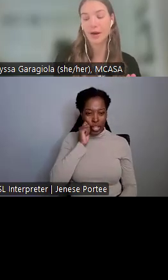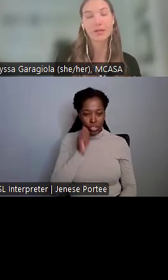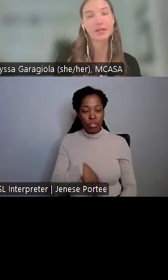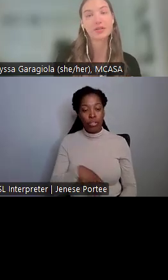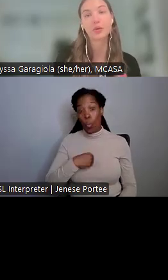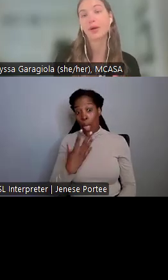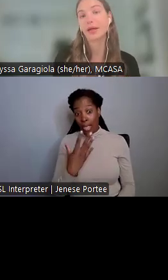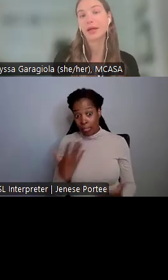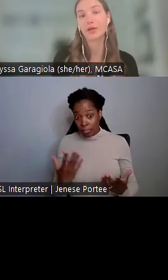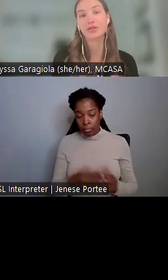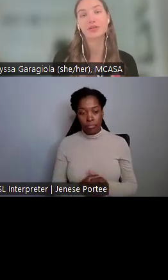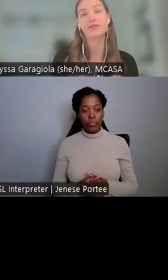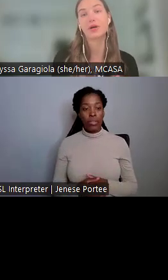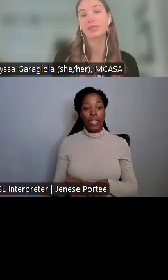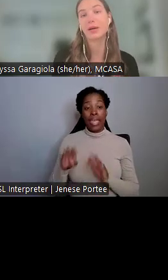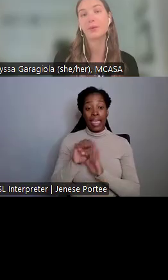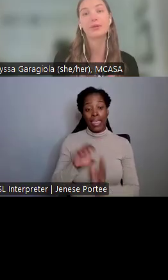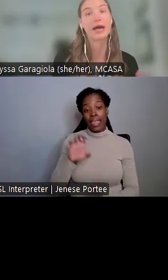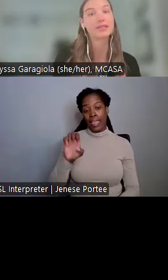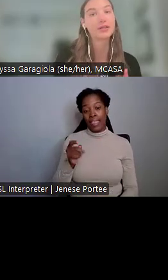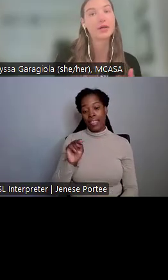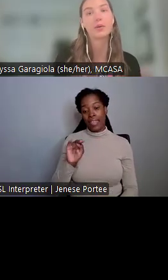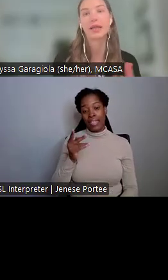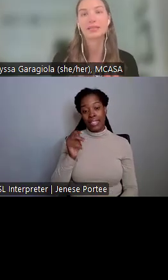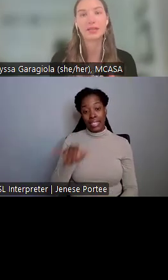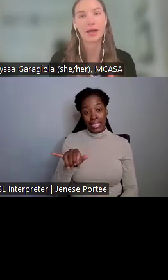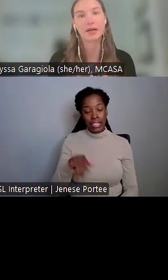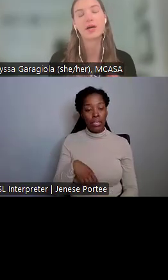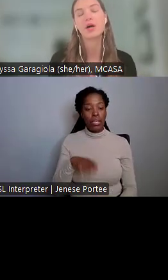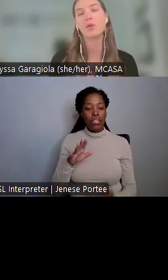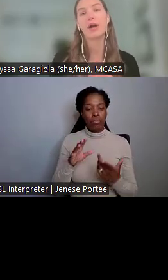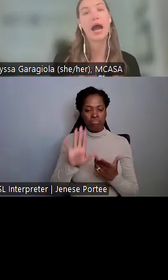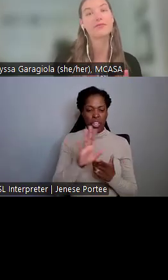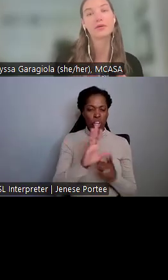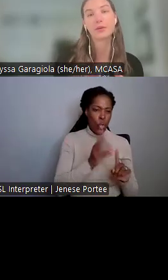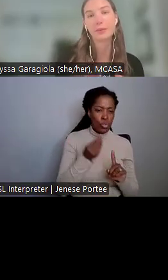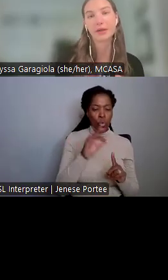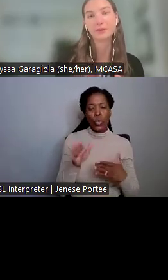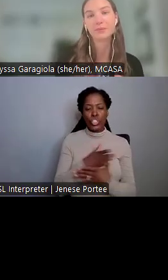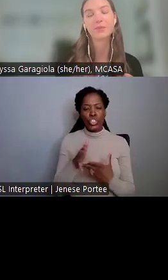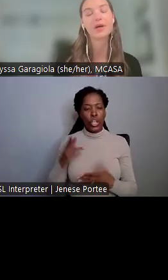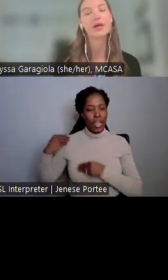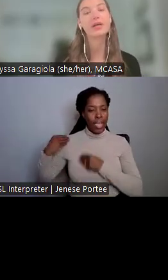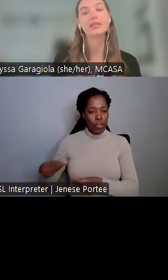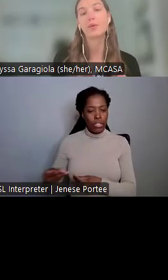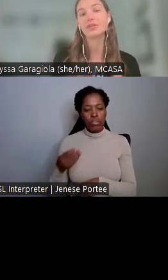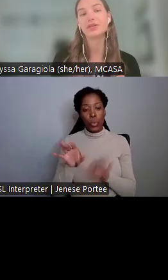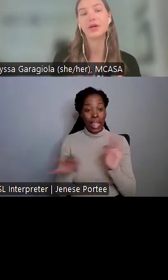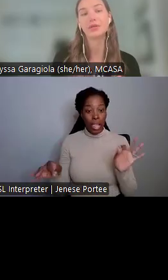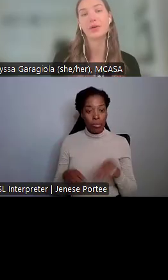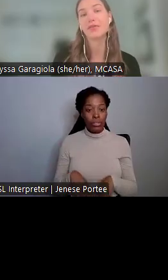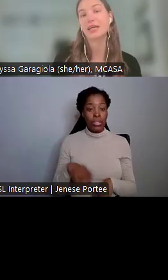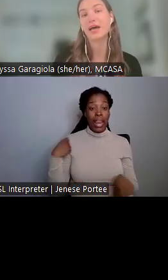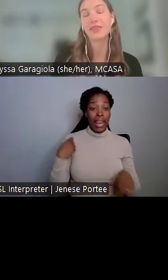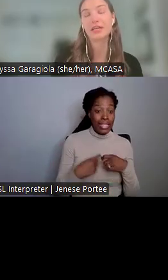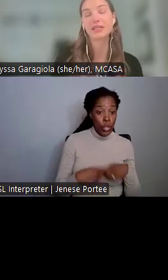shared heritage or language. So, for example, Latino or Latina or Afro-Caribbean. It's important to